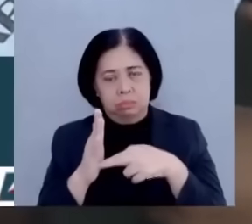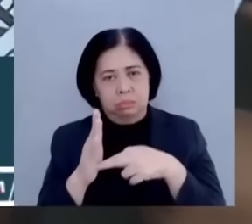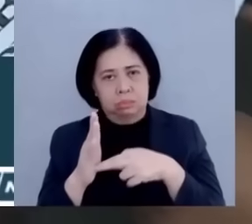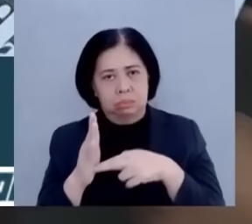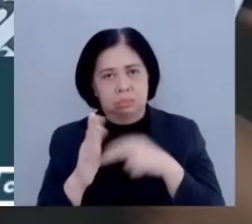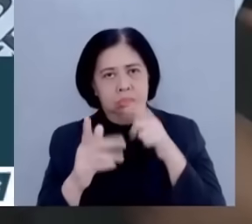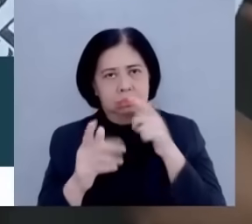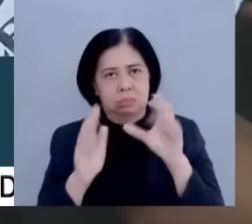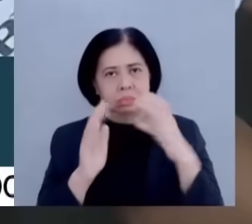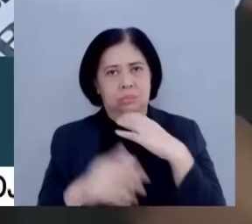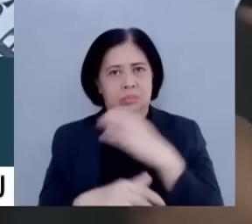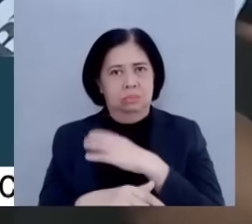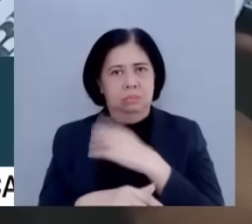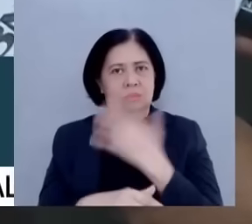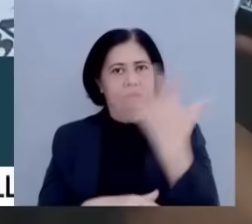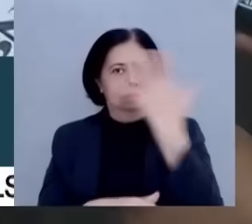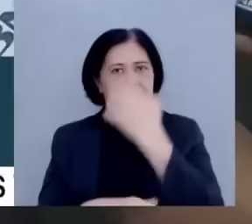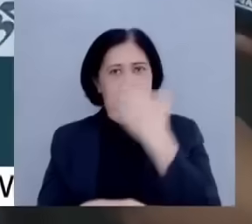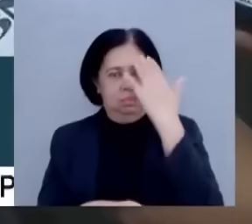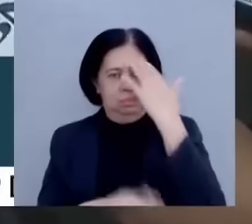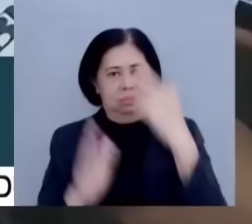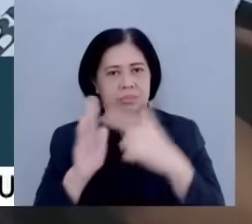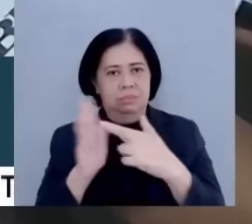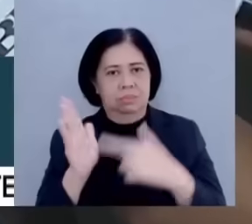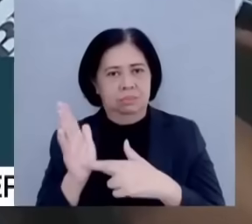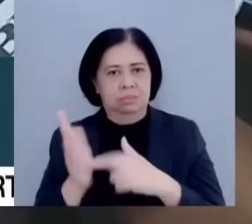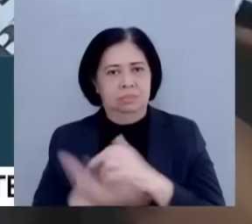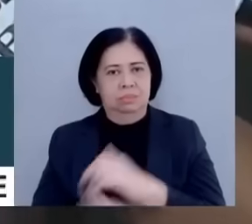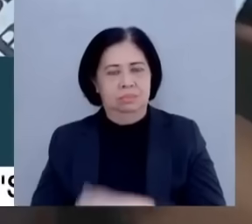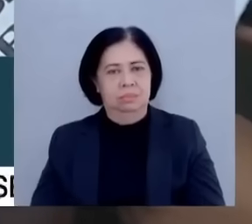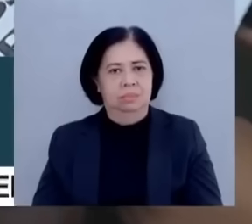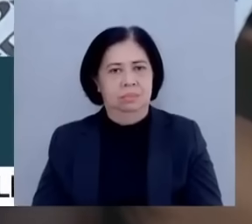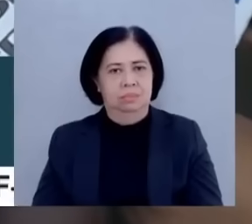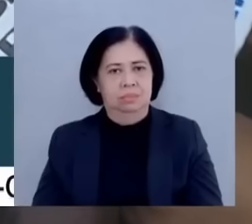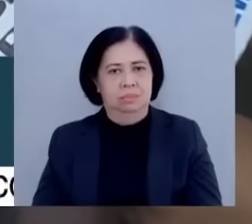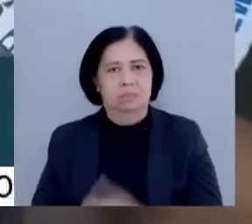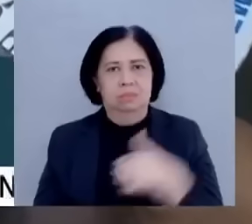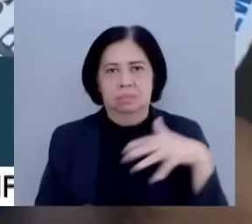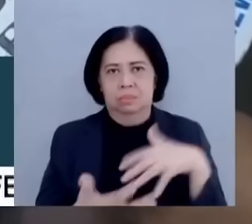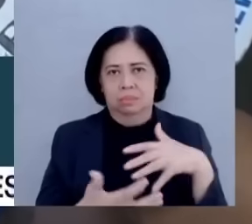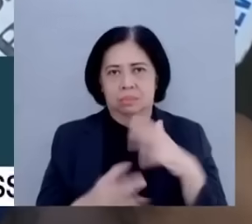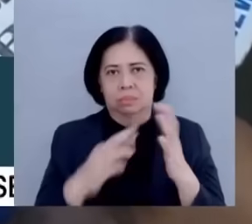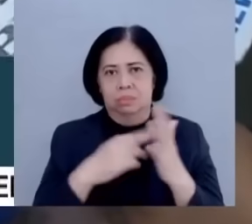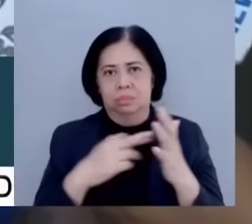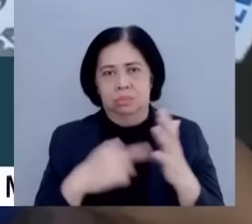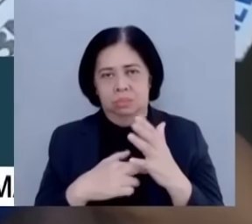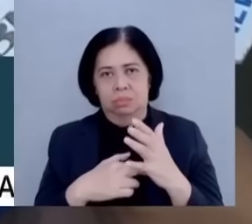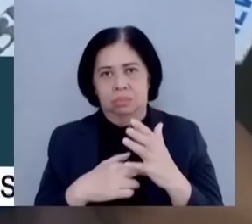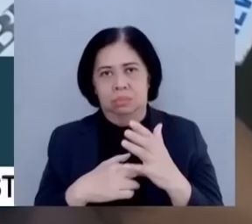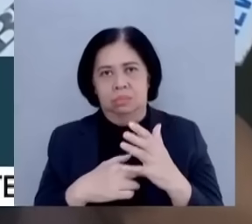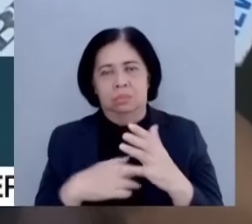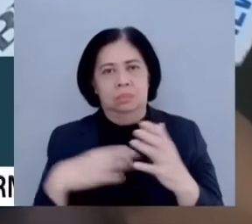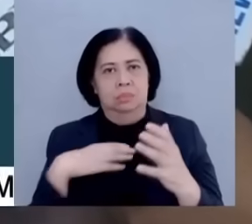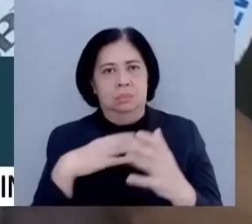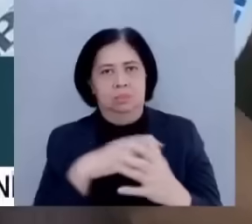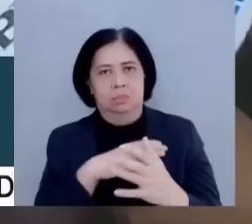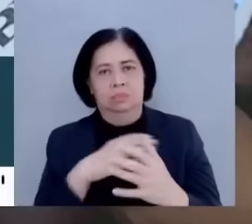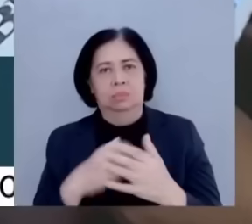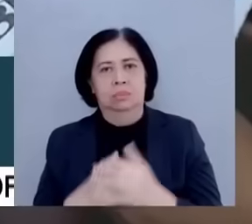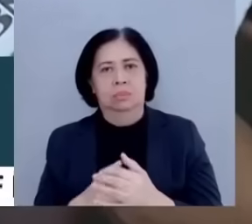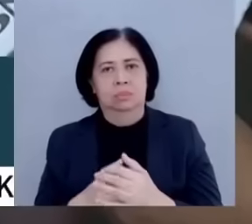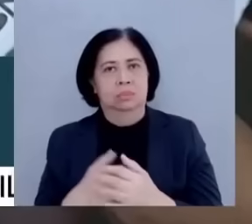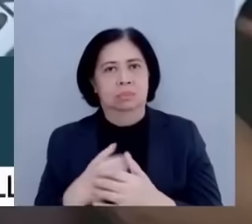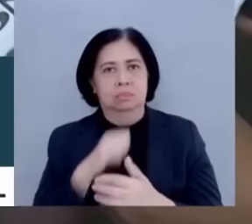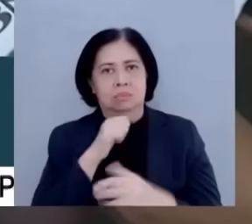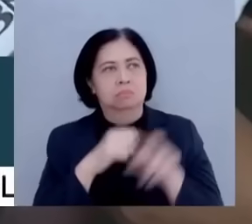congressman ngayon, tanong niyo ako kung anong rules nila. I was studying the rules of the House of Representatives. I was not looking